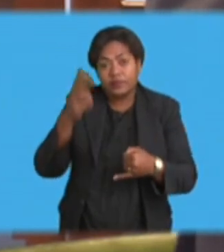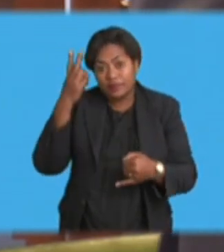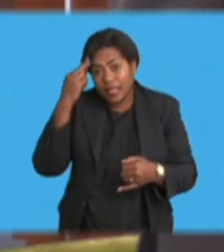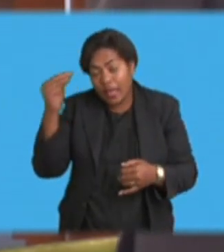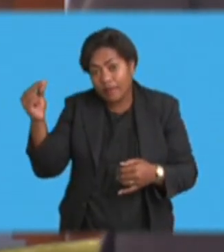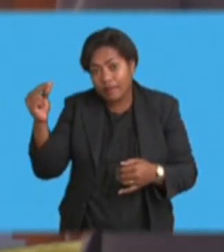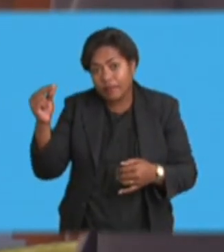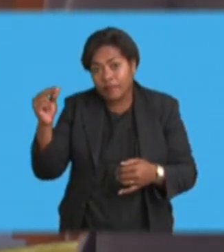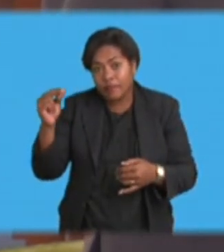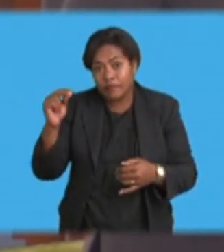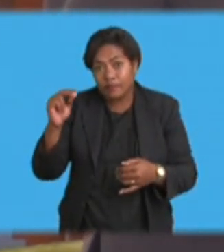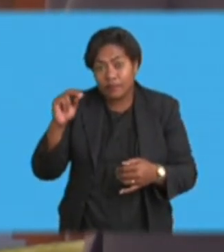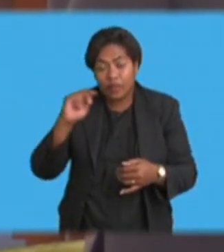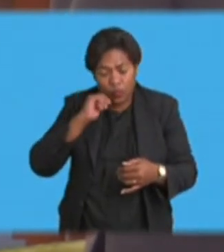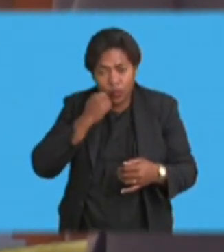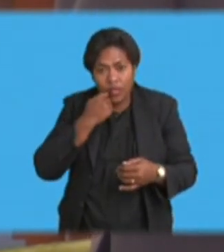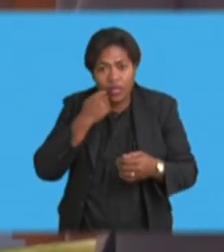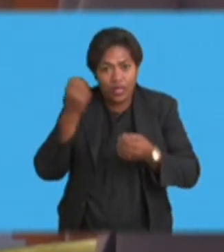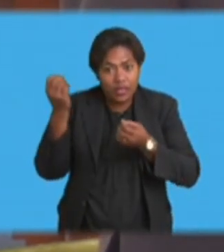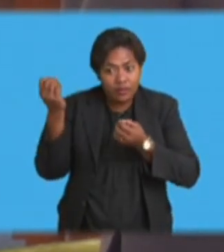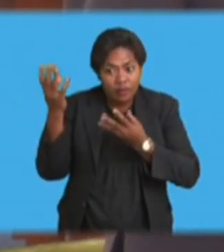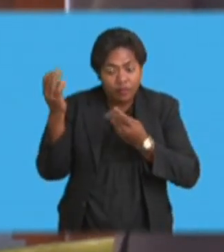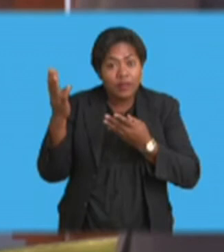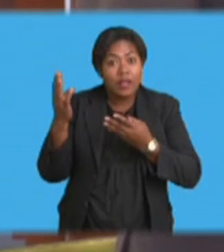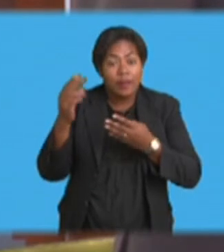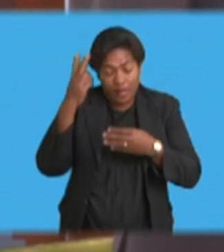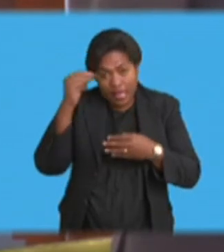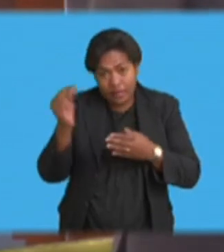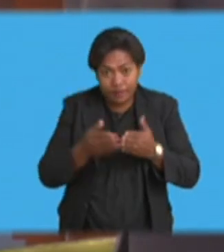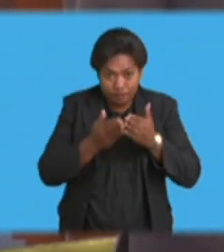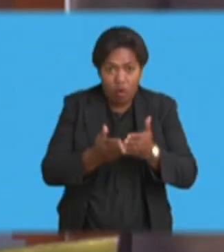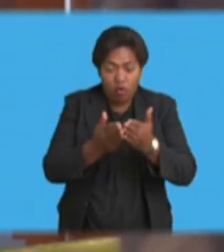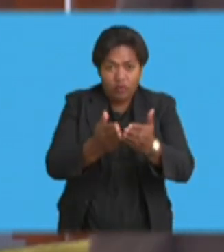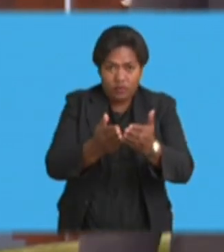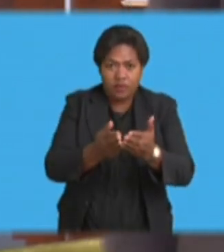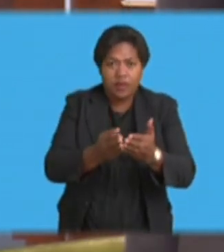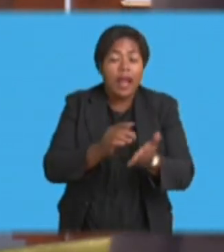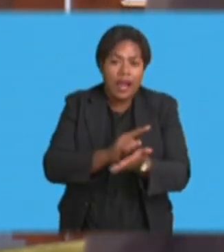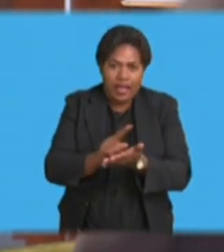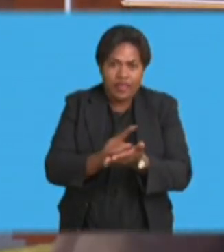will be released upon the arrival of this vessel. Thank you.